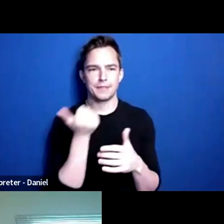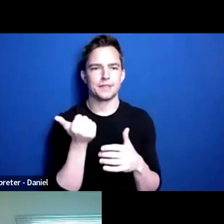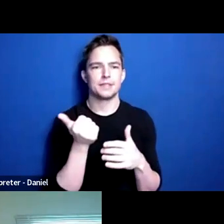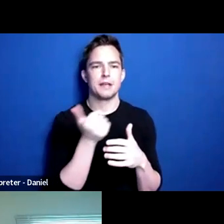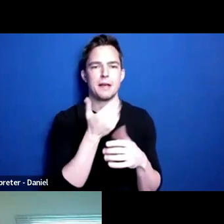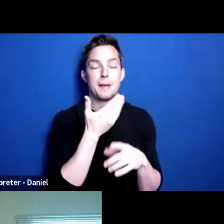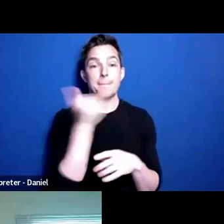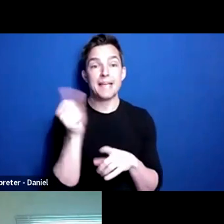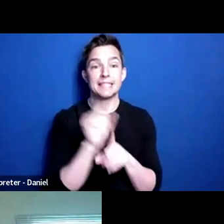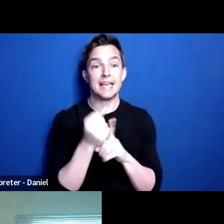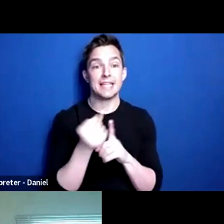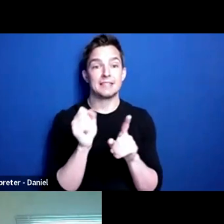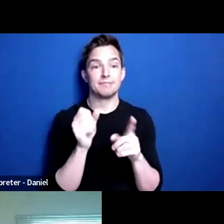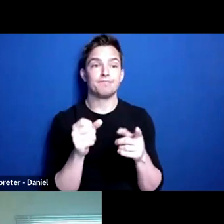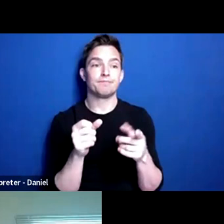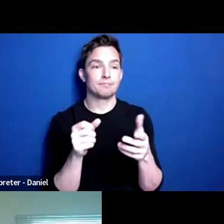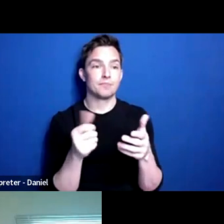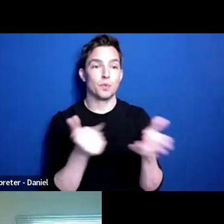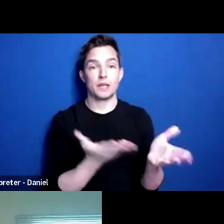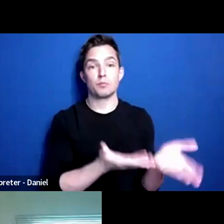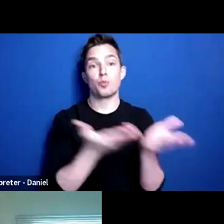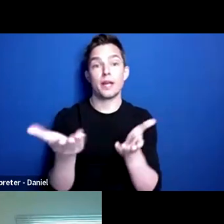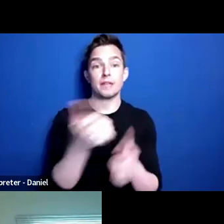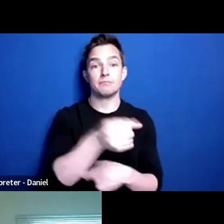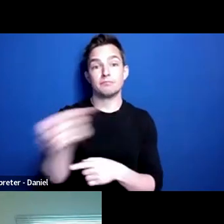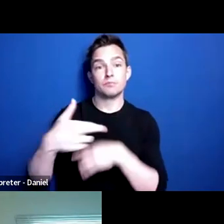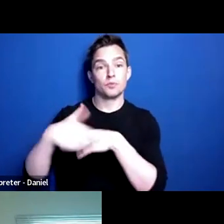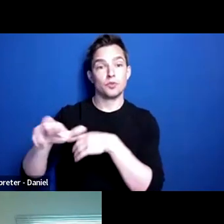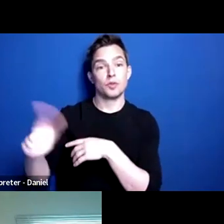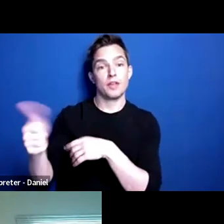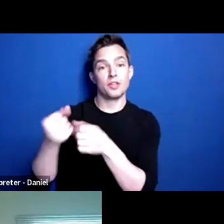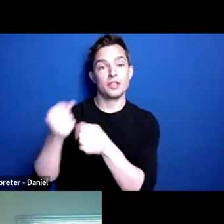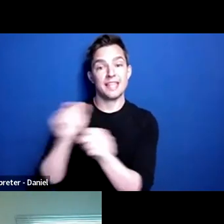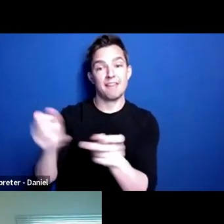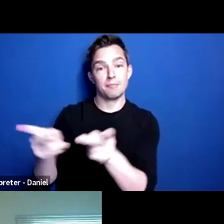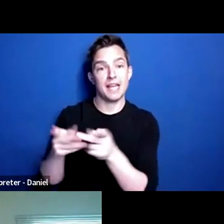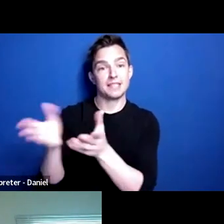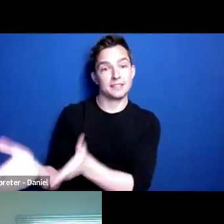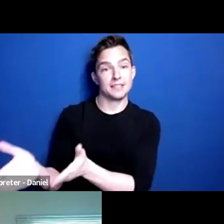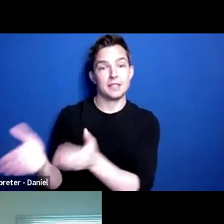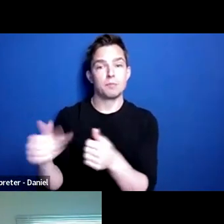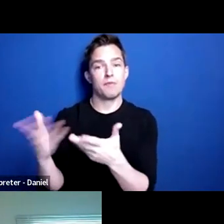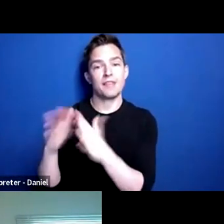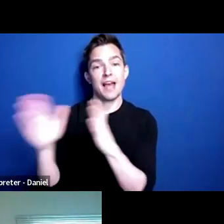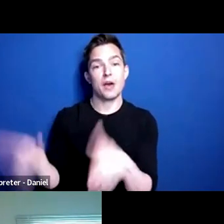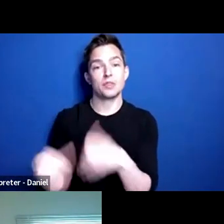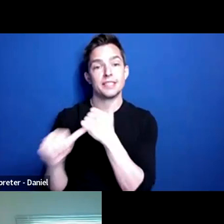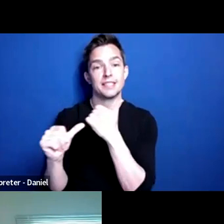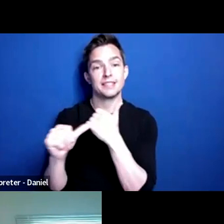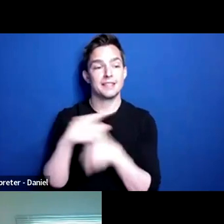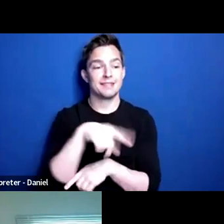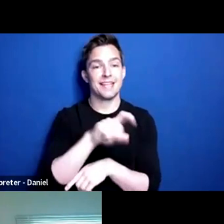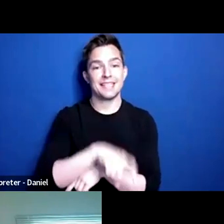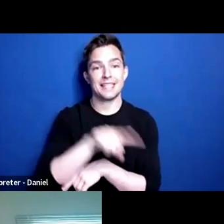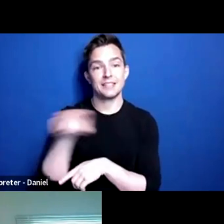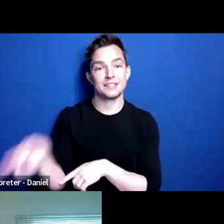best case scenario, we can take them to another safe space and provide them that housing or the assistance that they need.